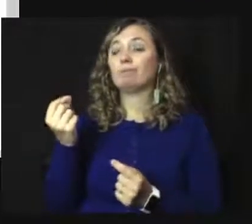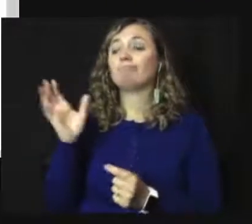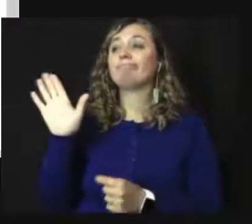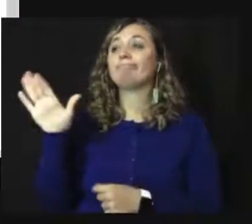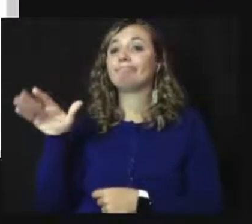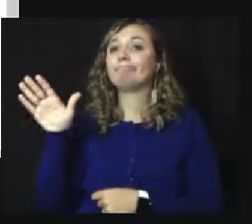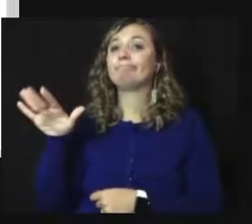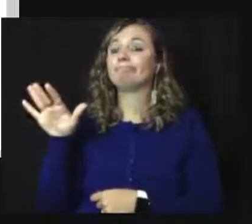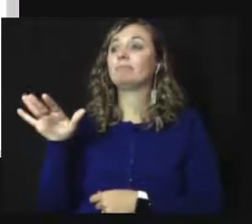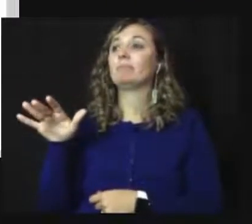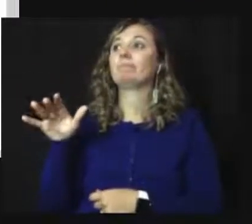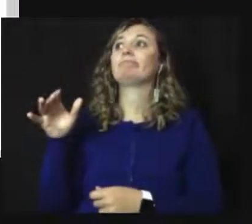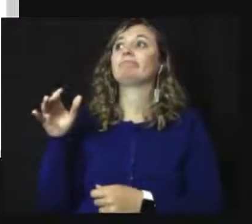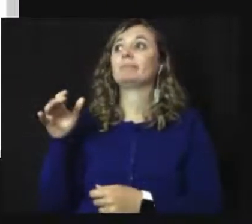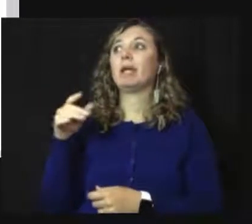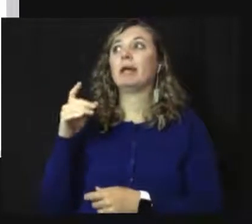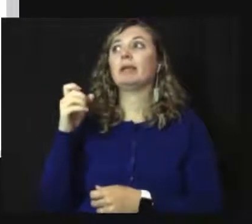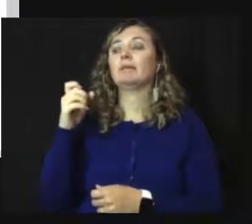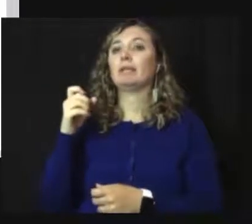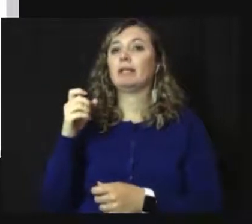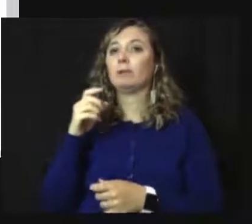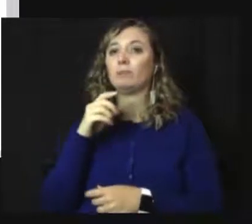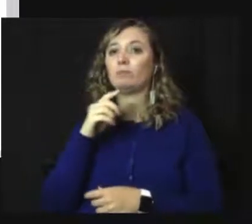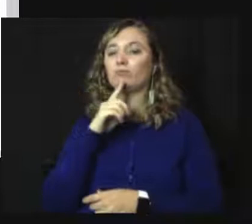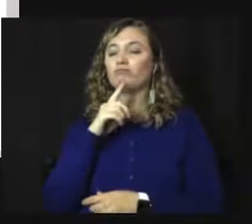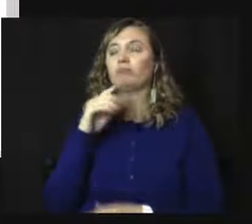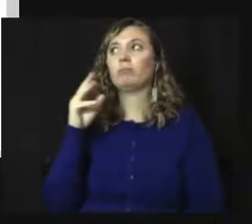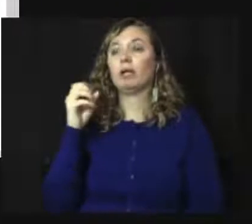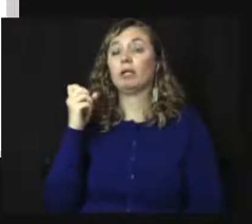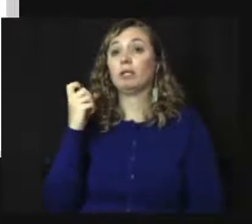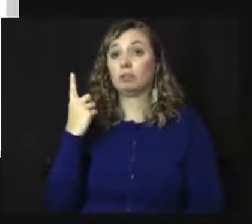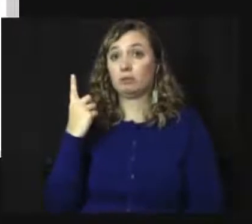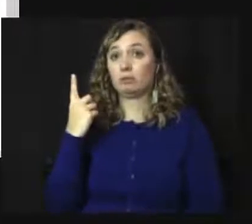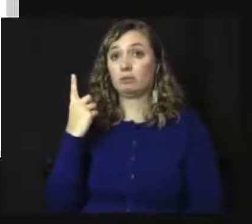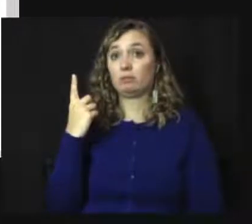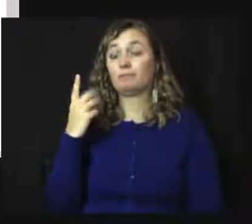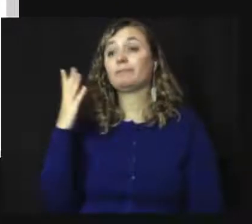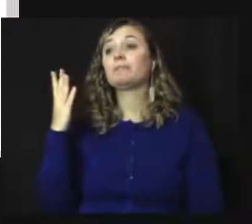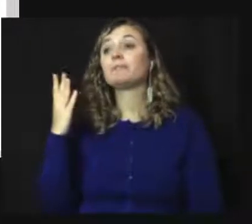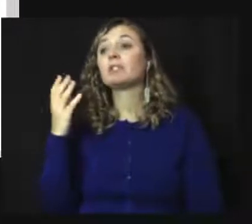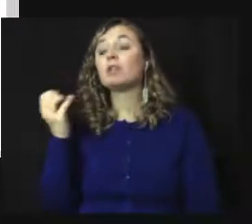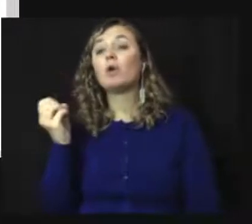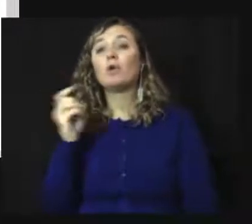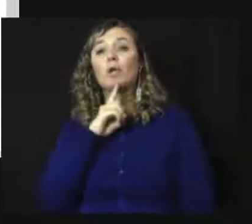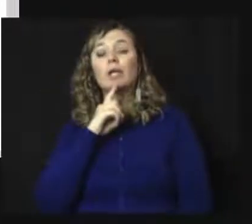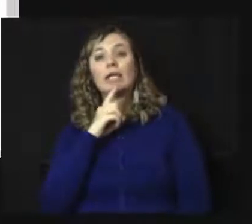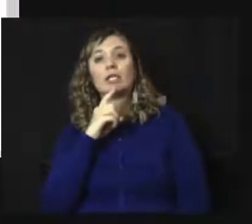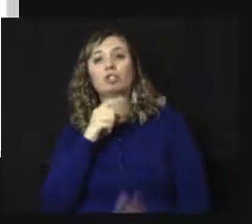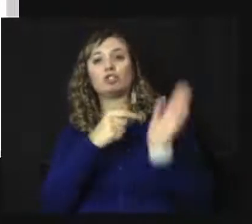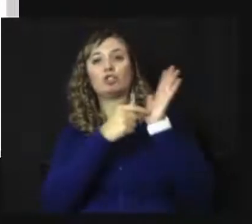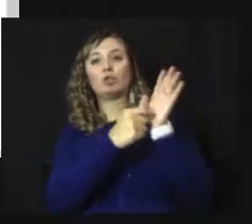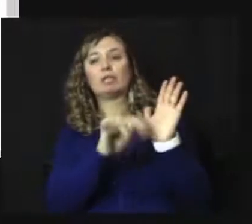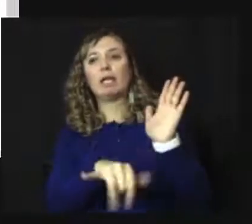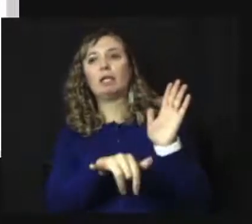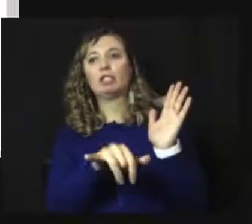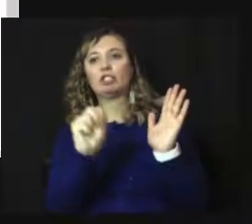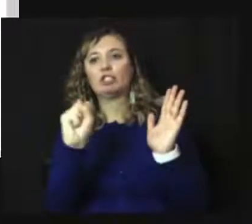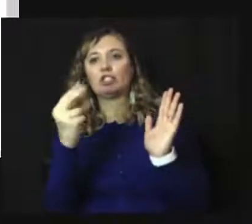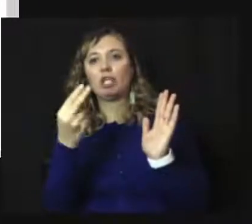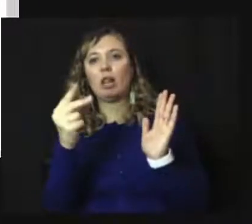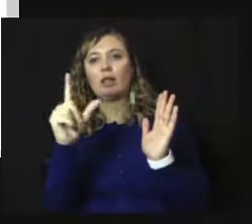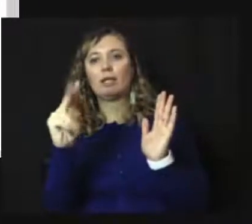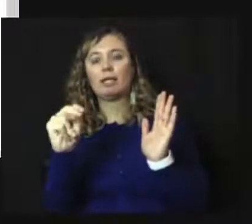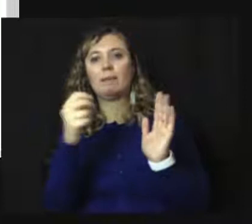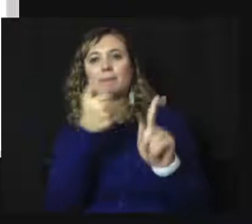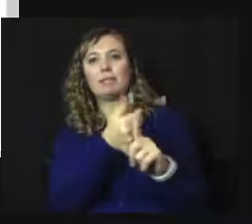about the scene is sort of the perspective of it, in that it frames Sheldon as like the problem or the nuisance